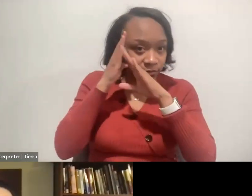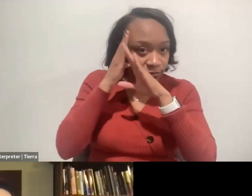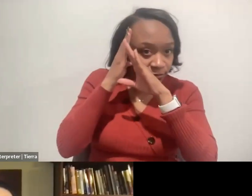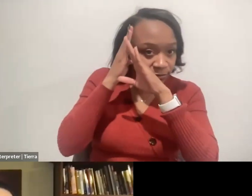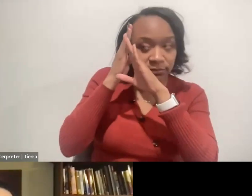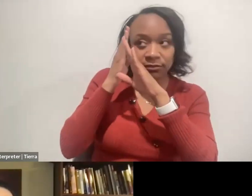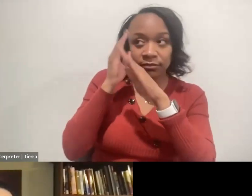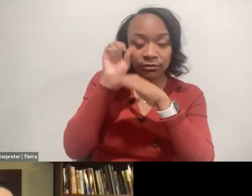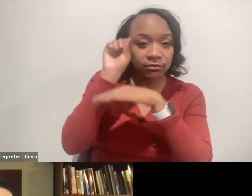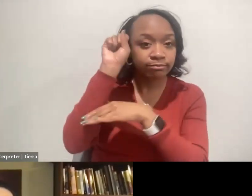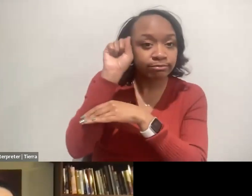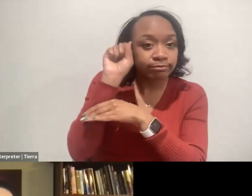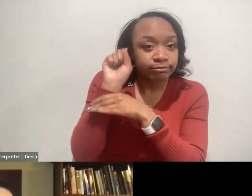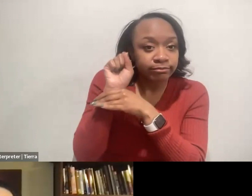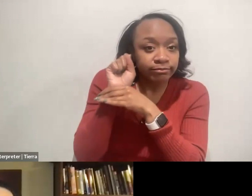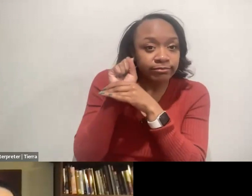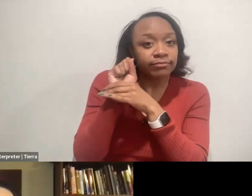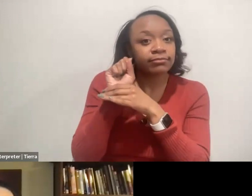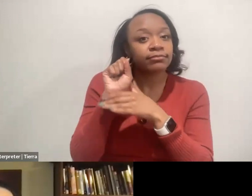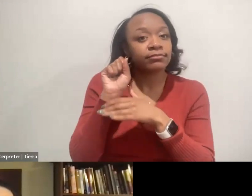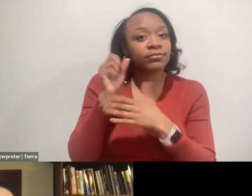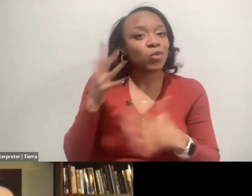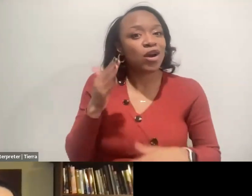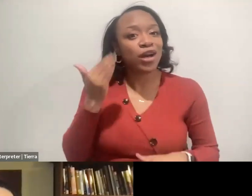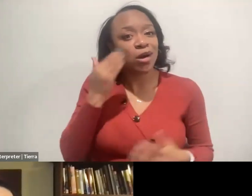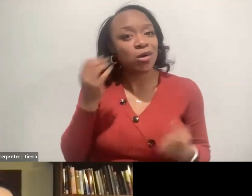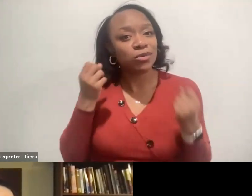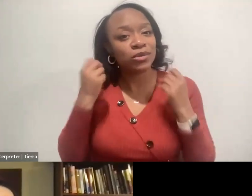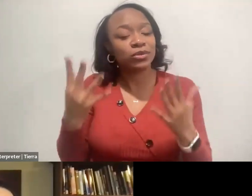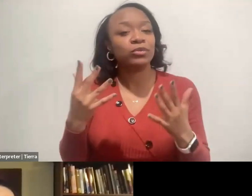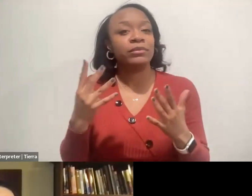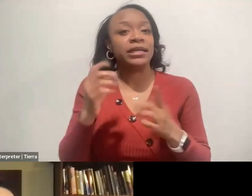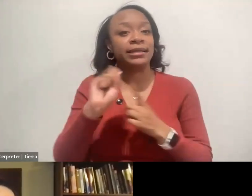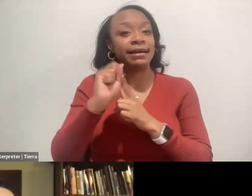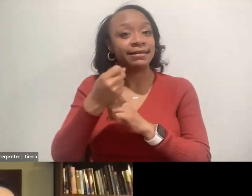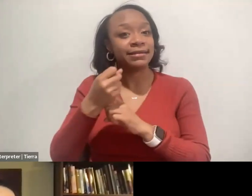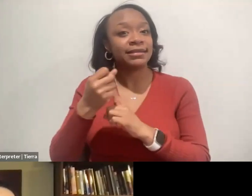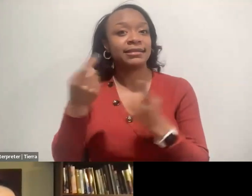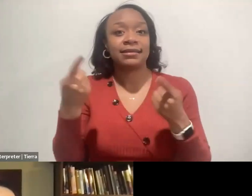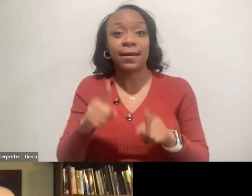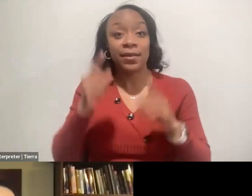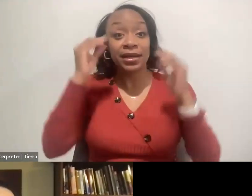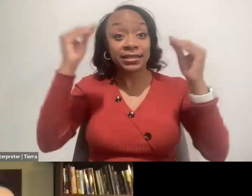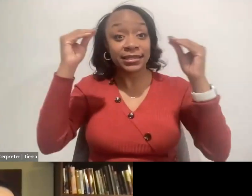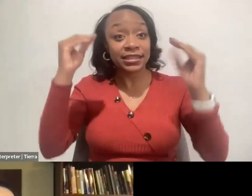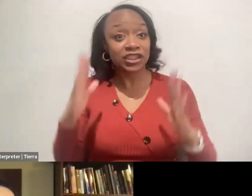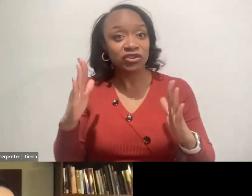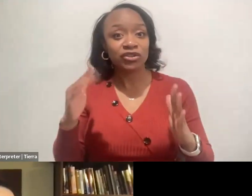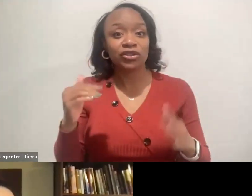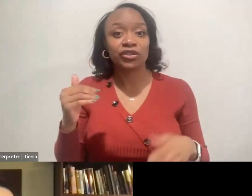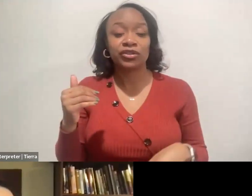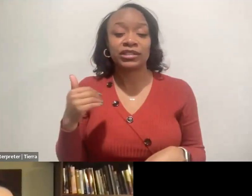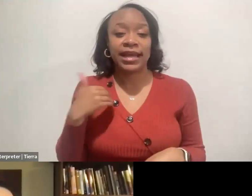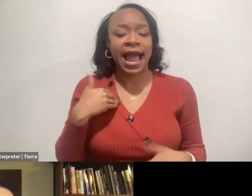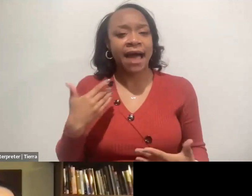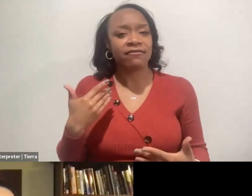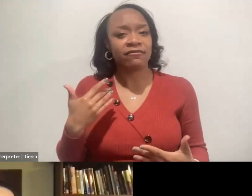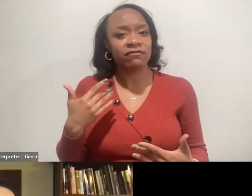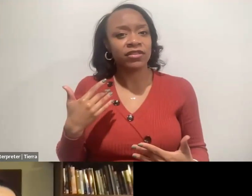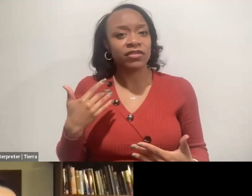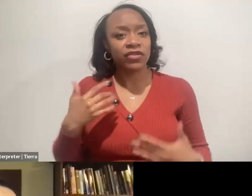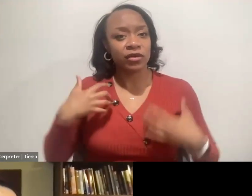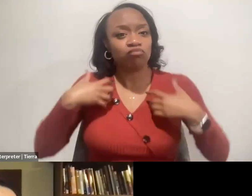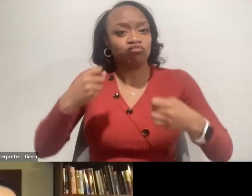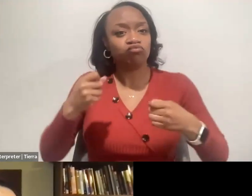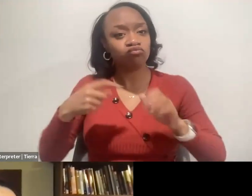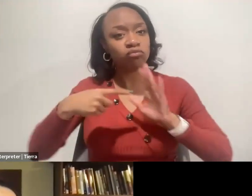cover. And we know there are all too many instances where teachers who are having the temerity to teach history or